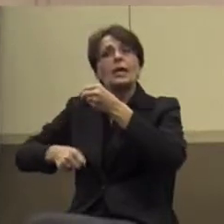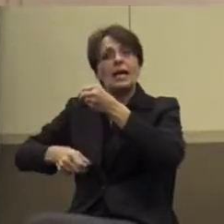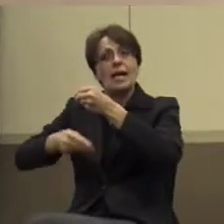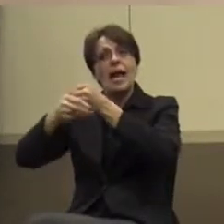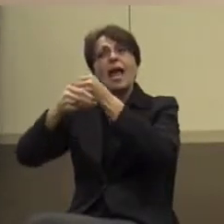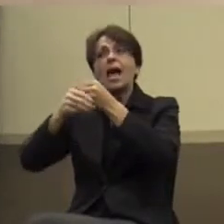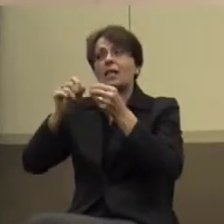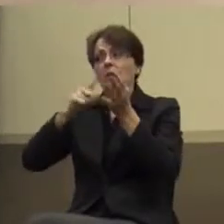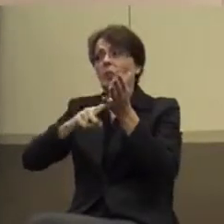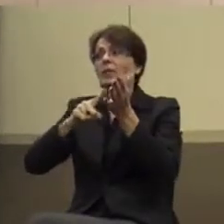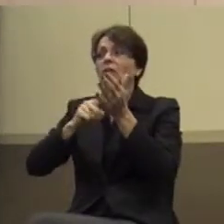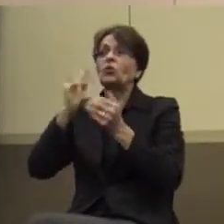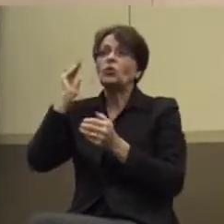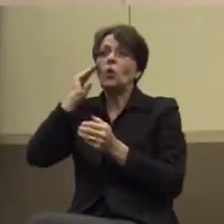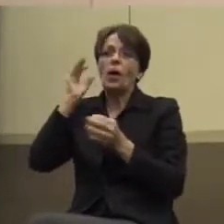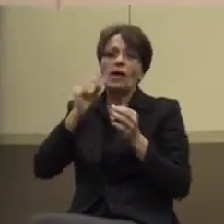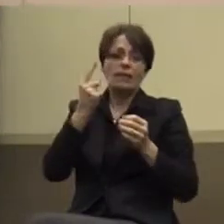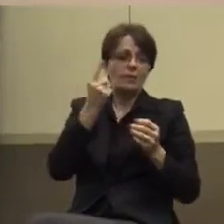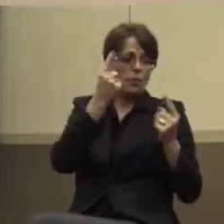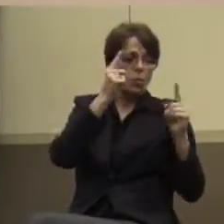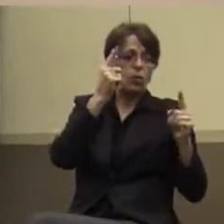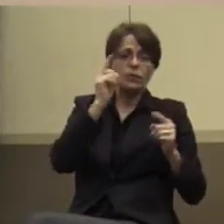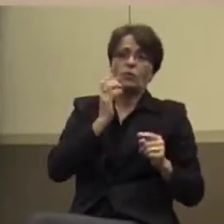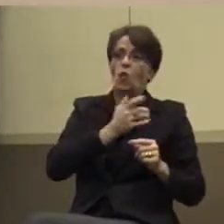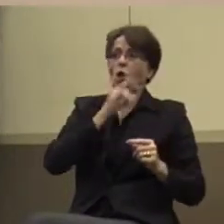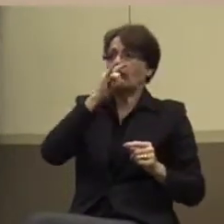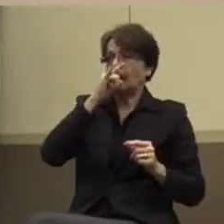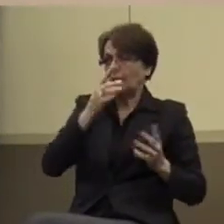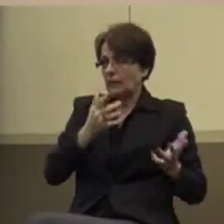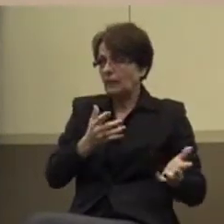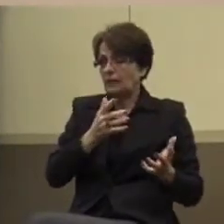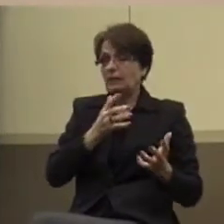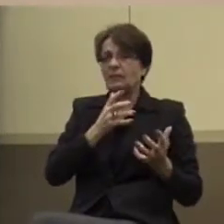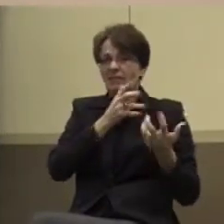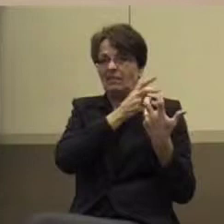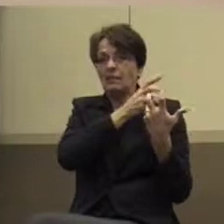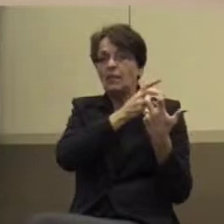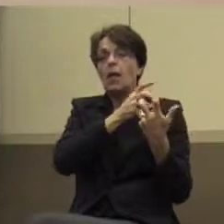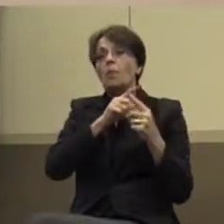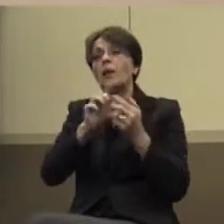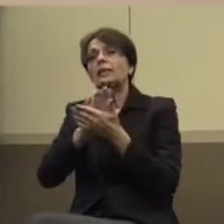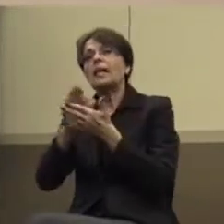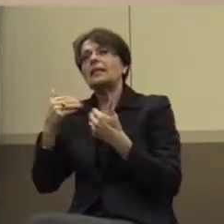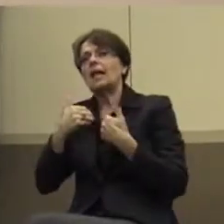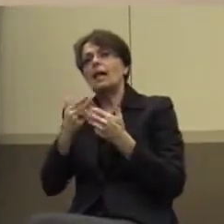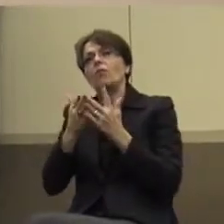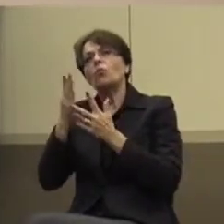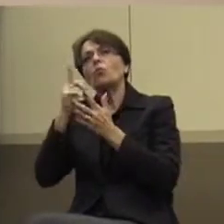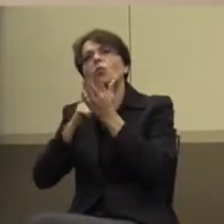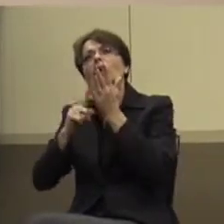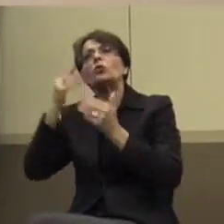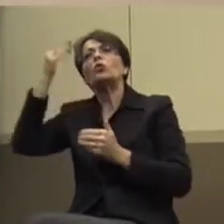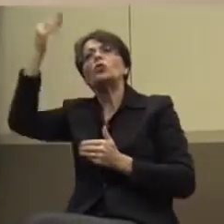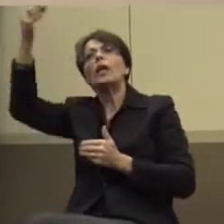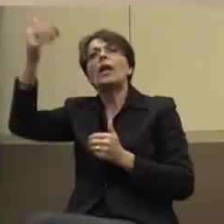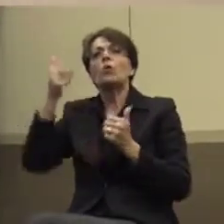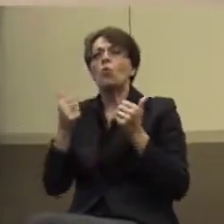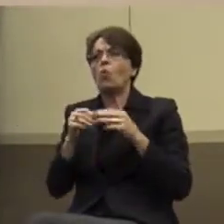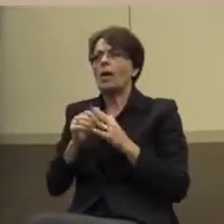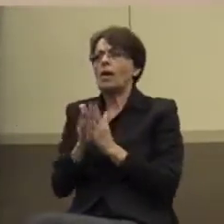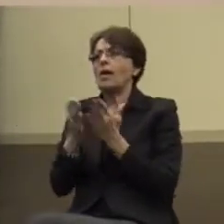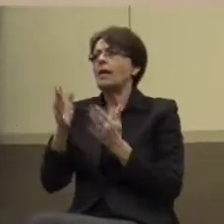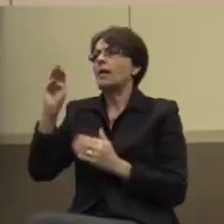the research on it, knowing whether something works for our kids or not. But it's nice to have either through the research later or in the manual